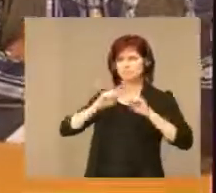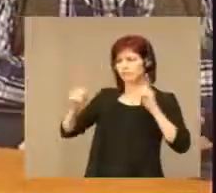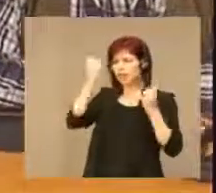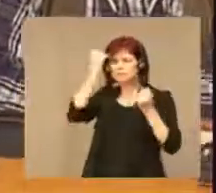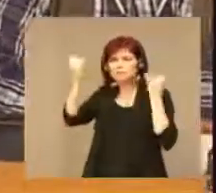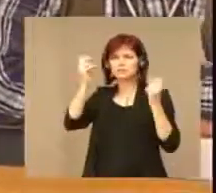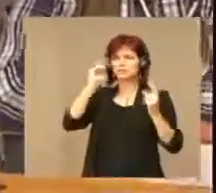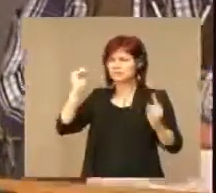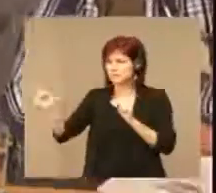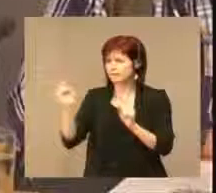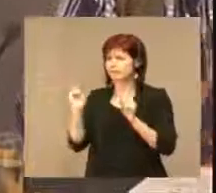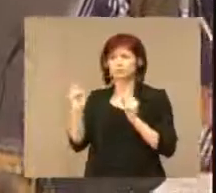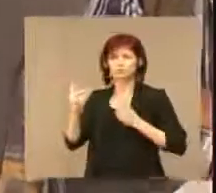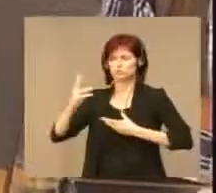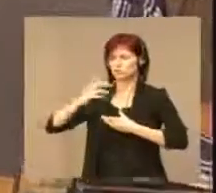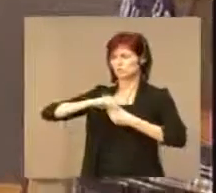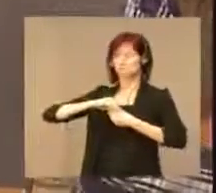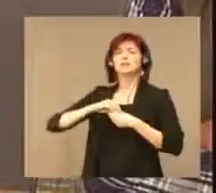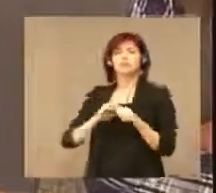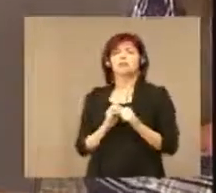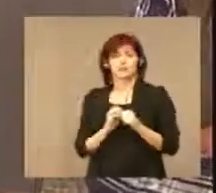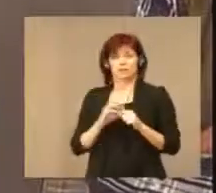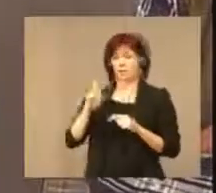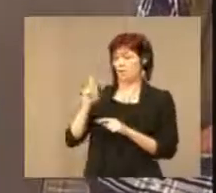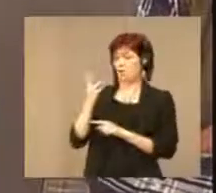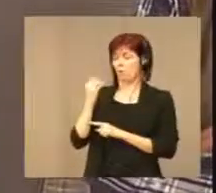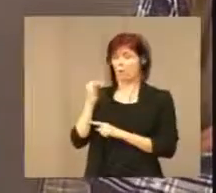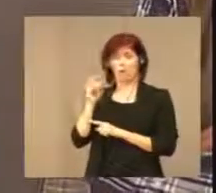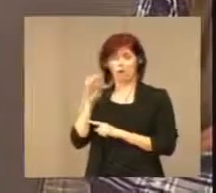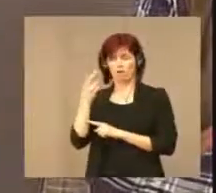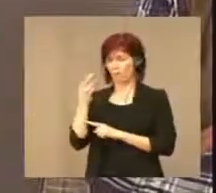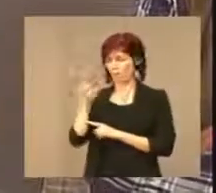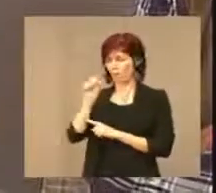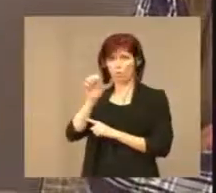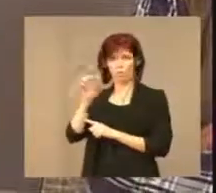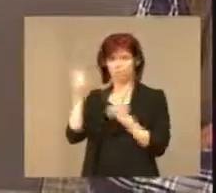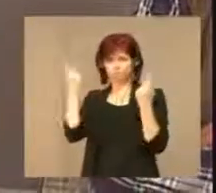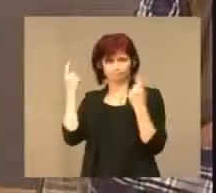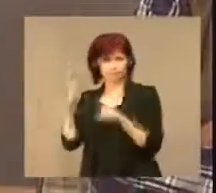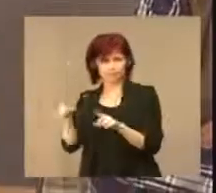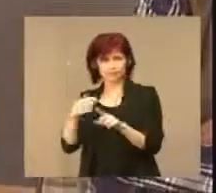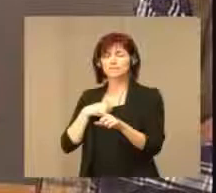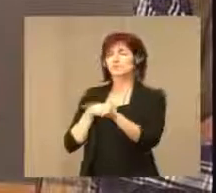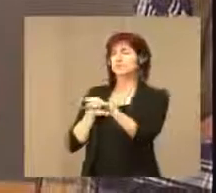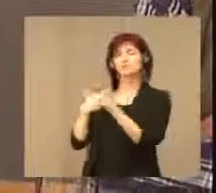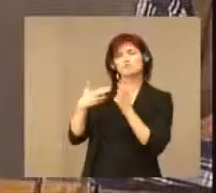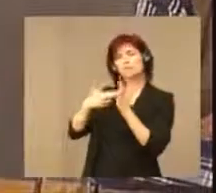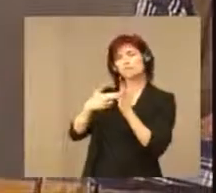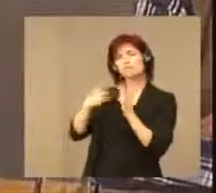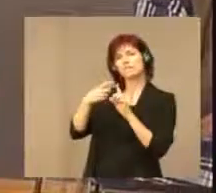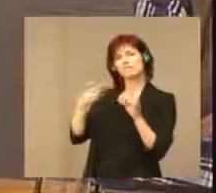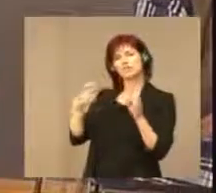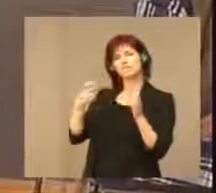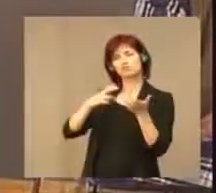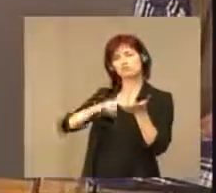many different perspectives. But while we were in Whitehorse, we had an opportunity to meet with representatives of the